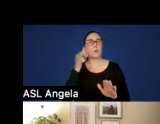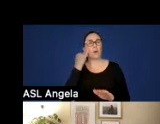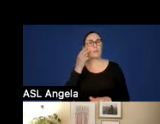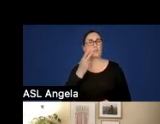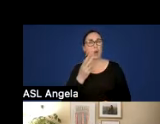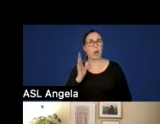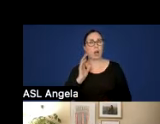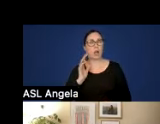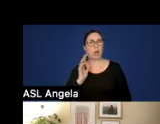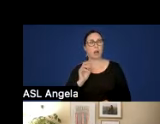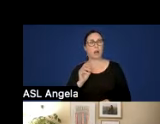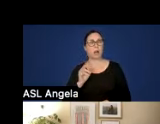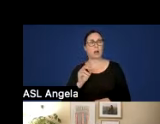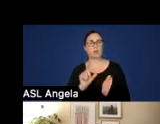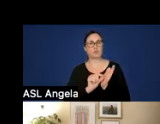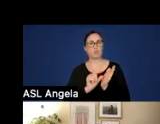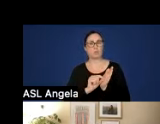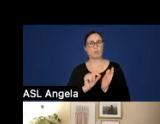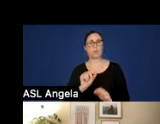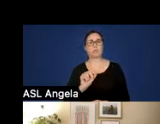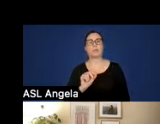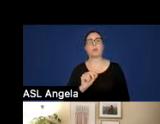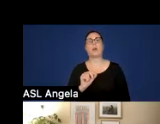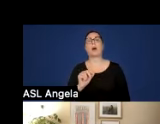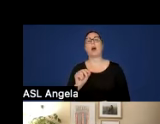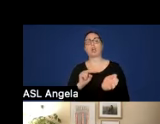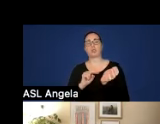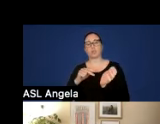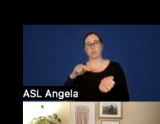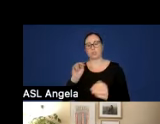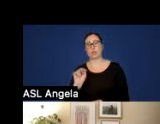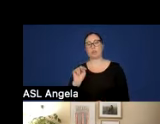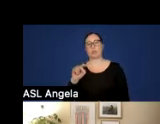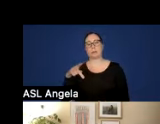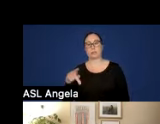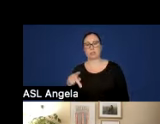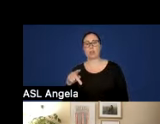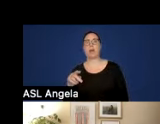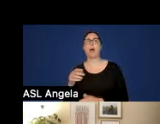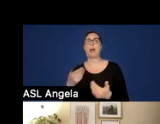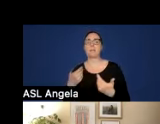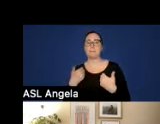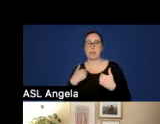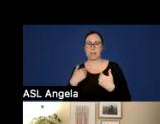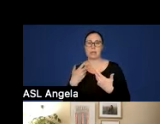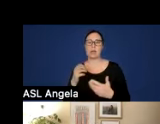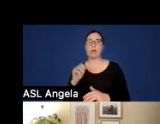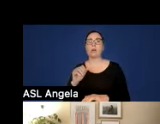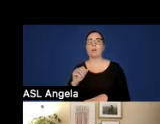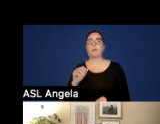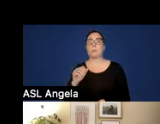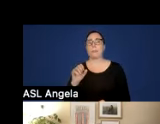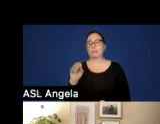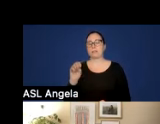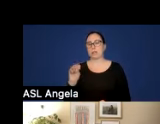nurse practitioner who had been molesting female patients, sexually assaulting female patients. And it turns out he'd been moved